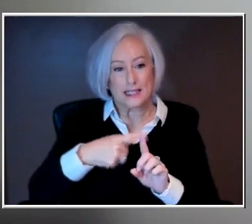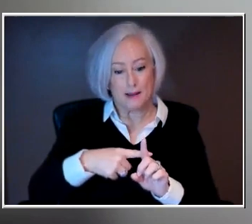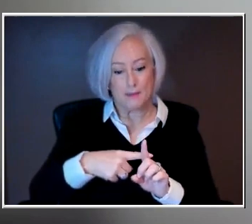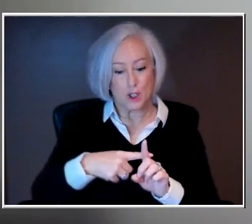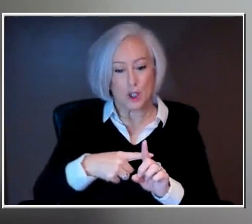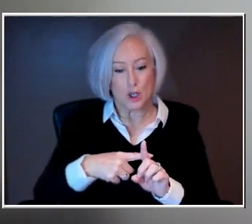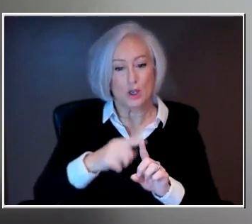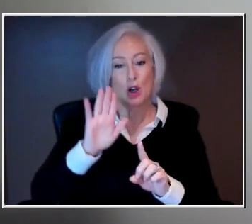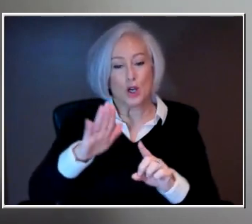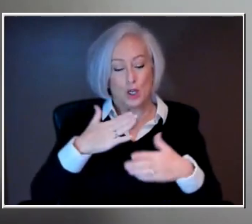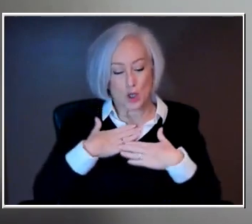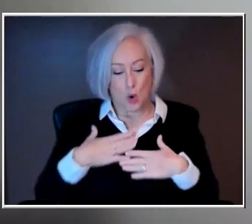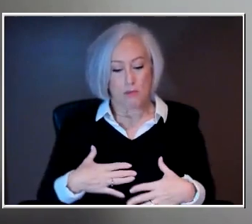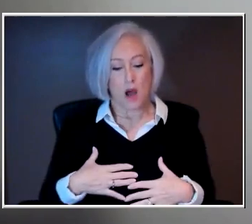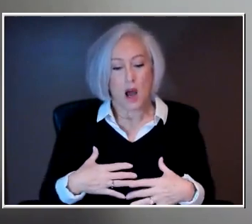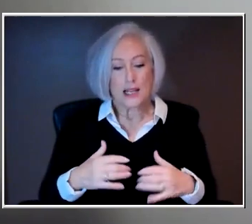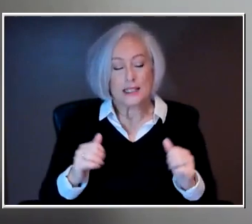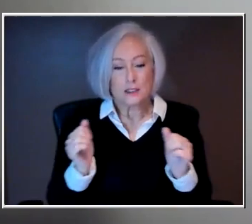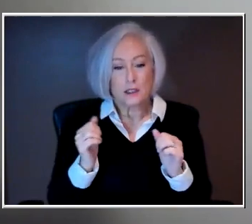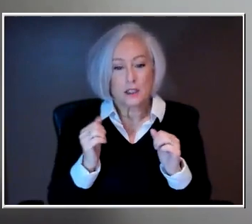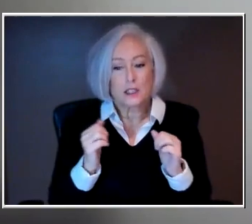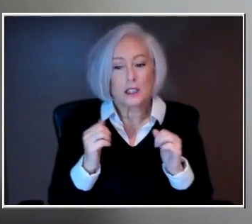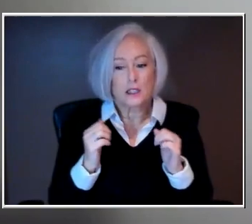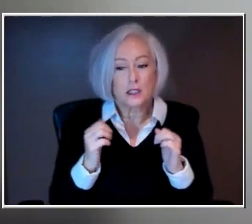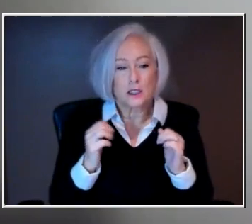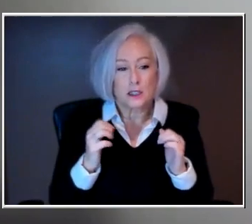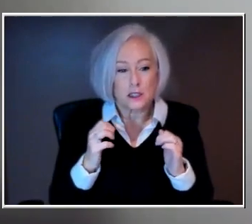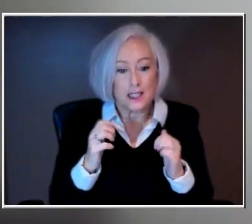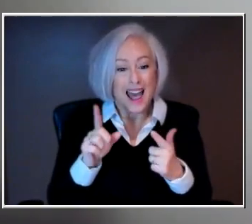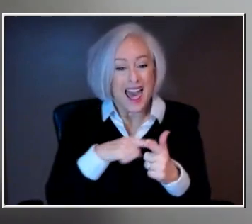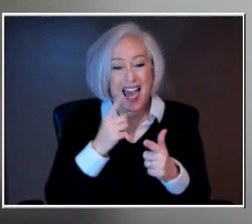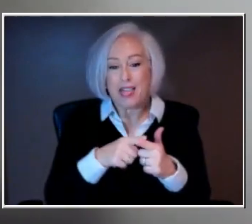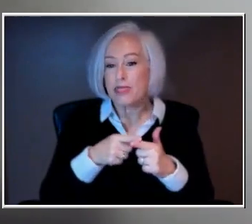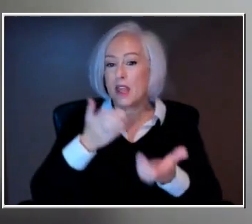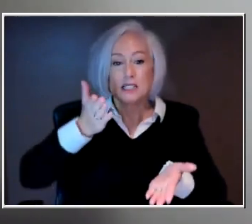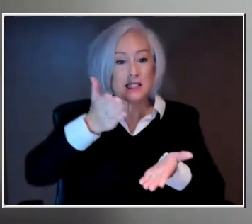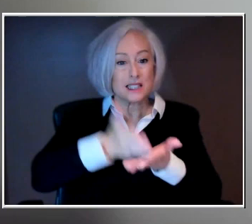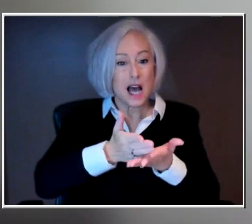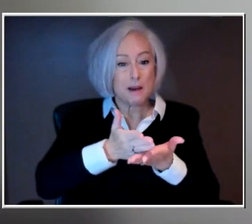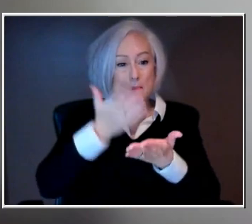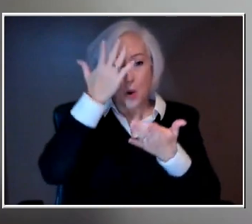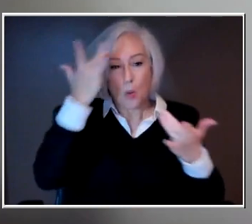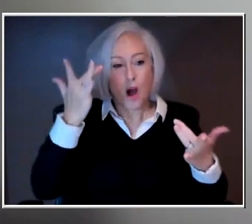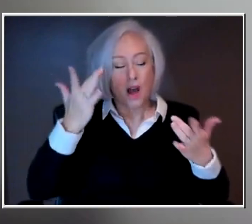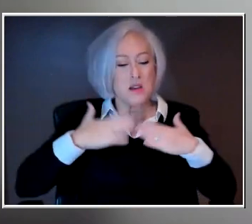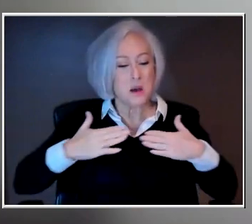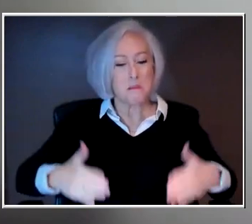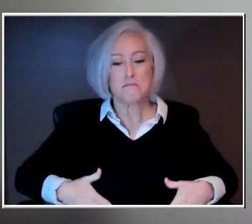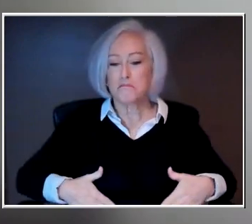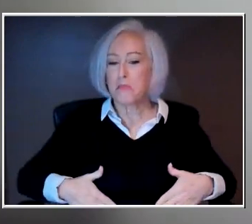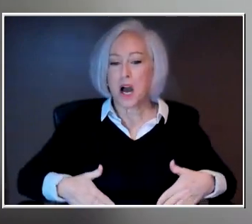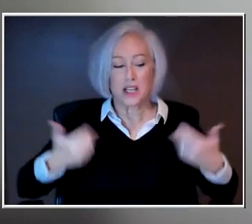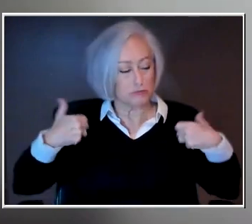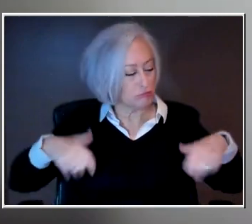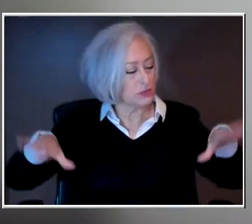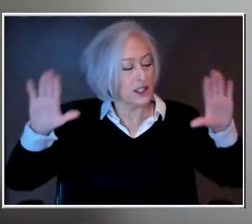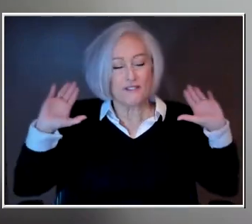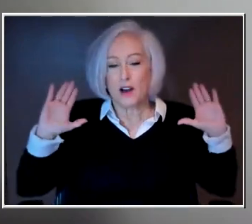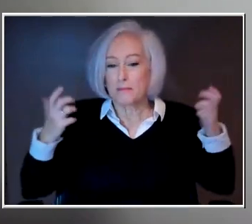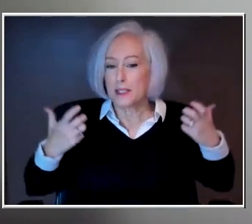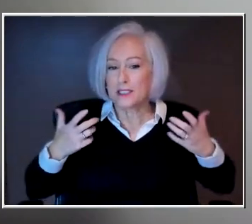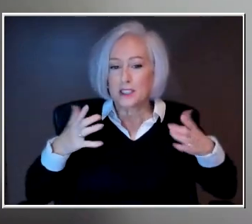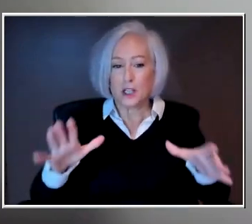up shivering, producing heat. Um, so if what we see a lot in